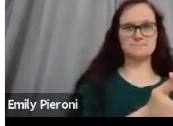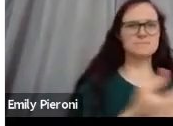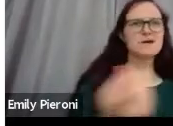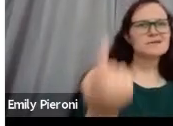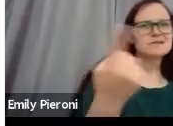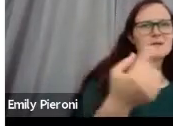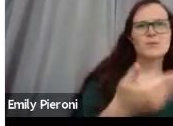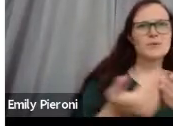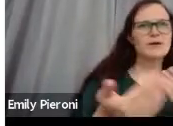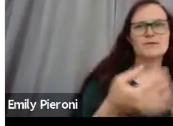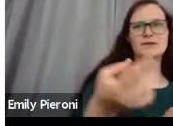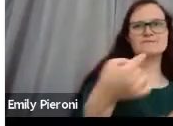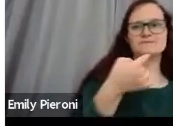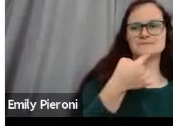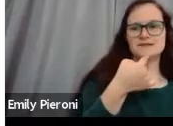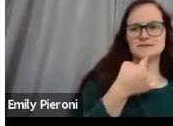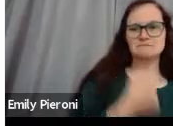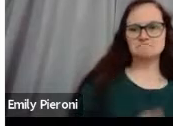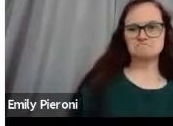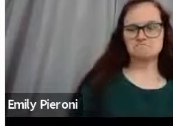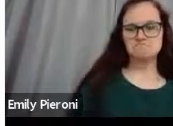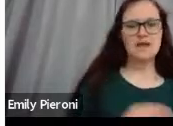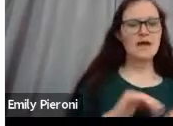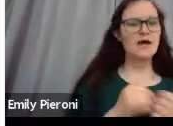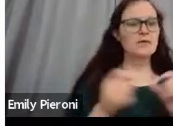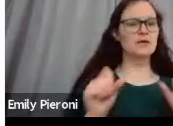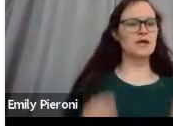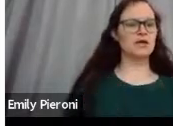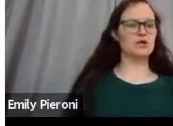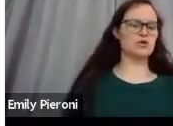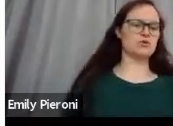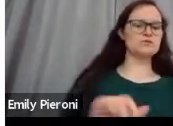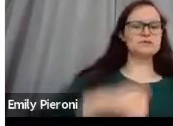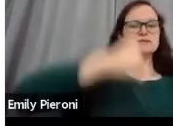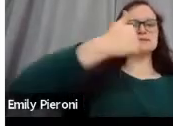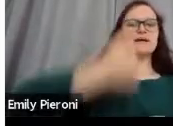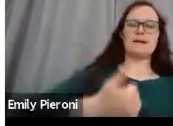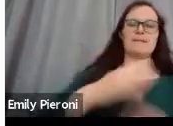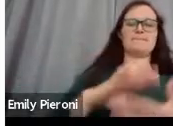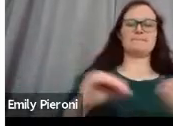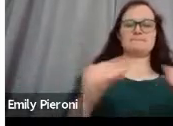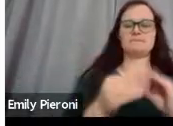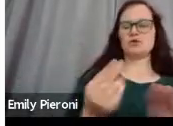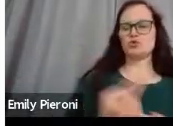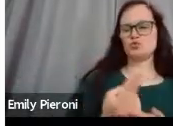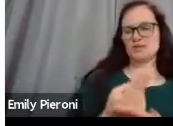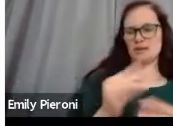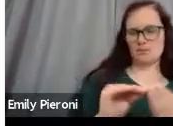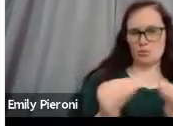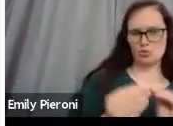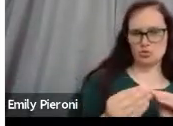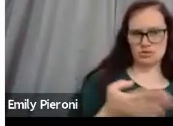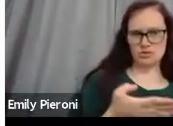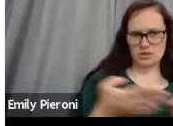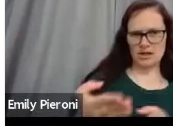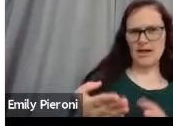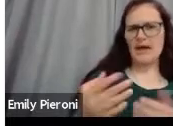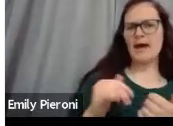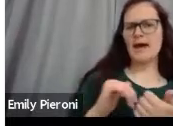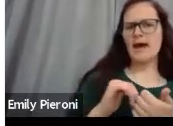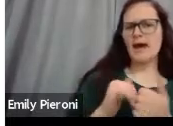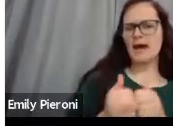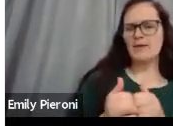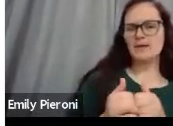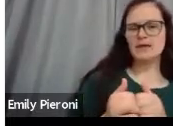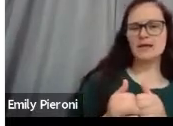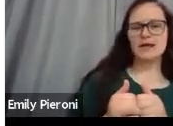say. How can you structure a narrative using the data? How can I visualize the data to communicate meaning? And there